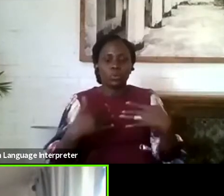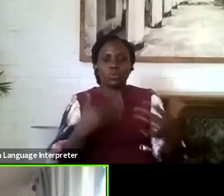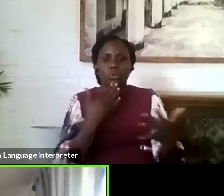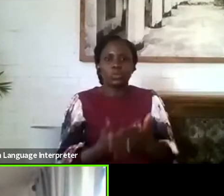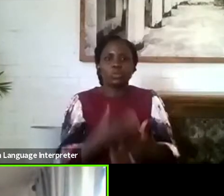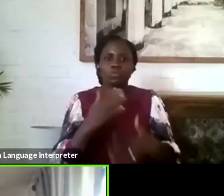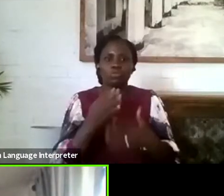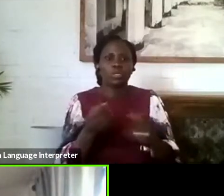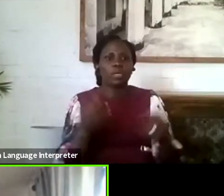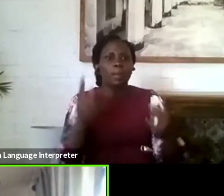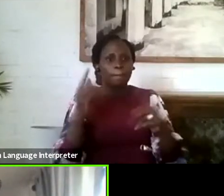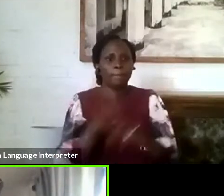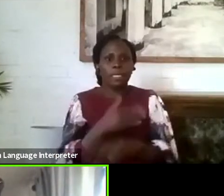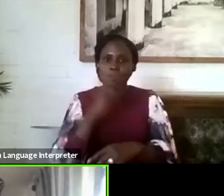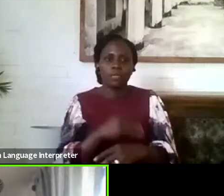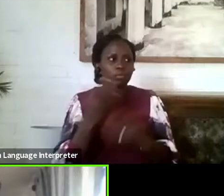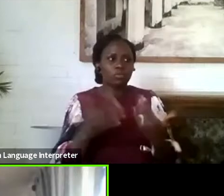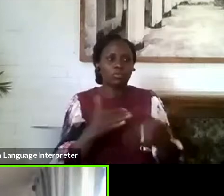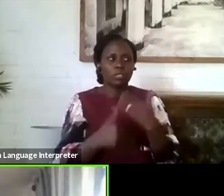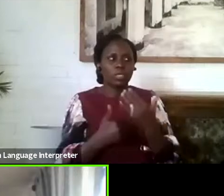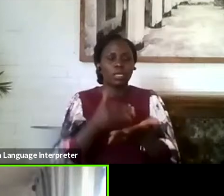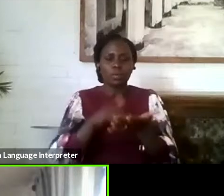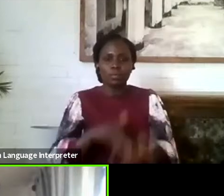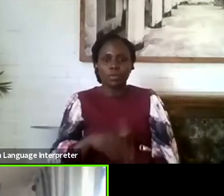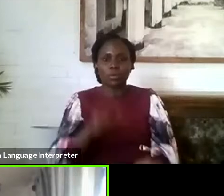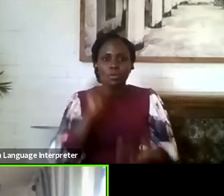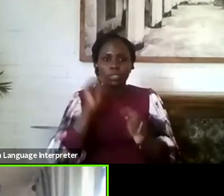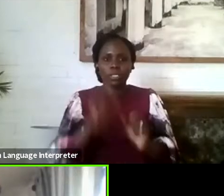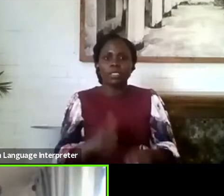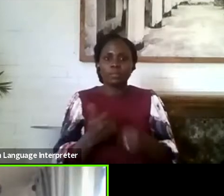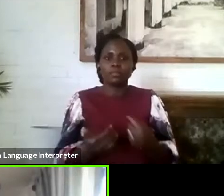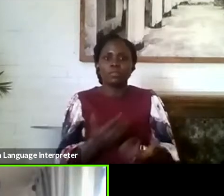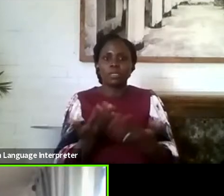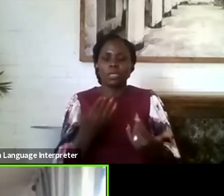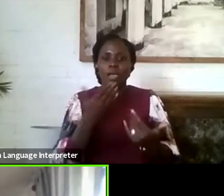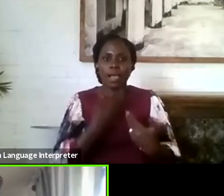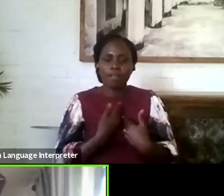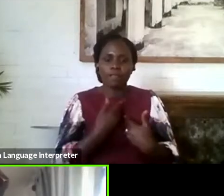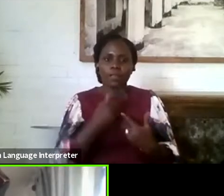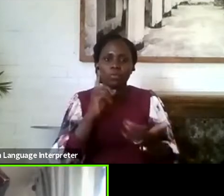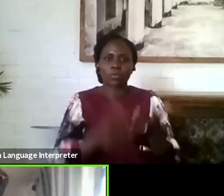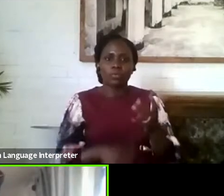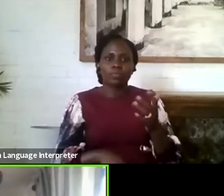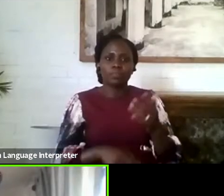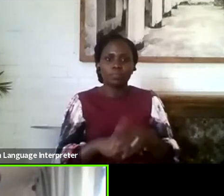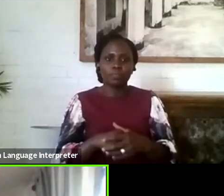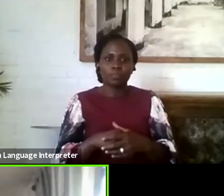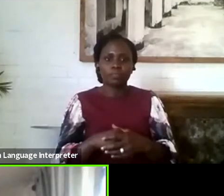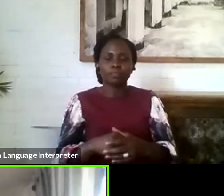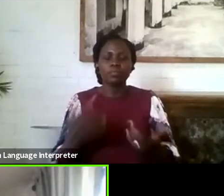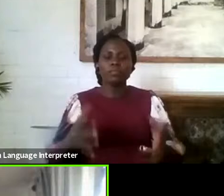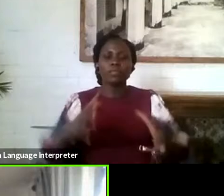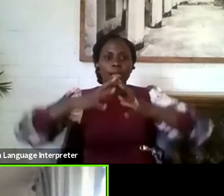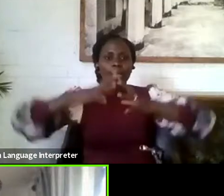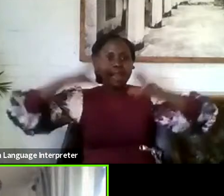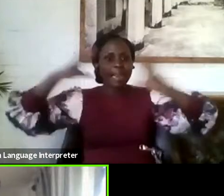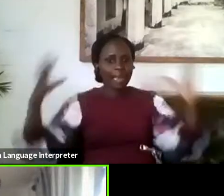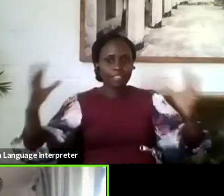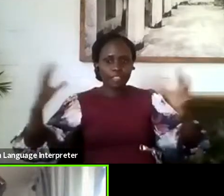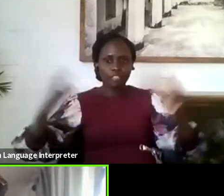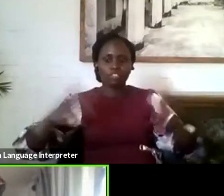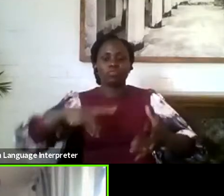and measures must be taken that have the largest considerable